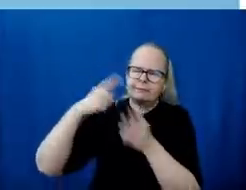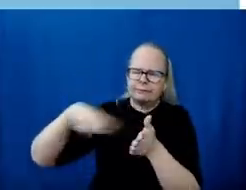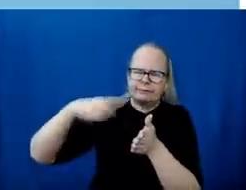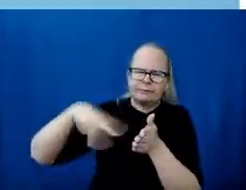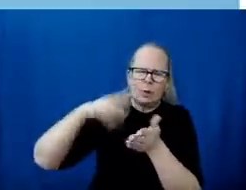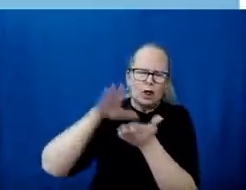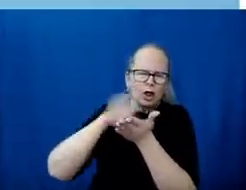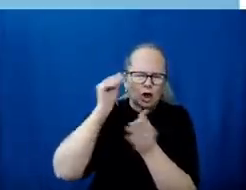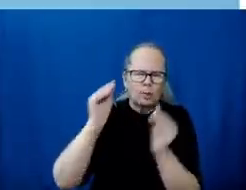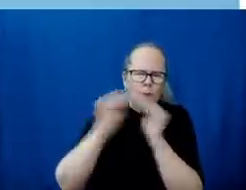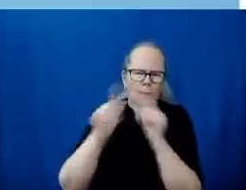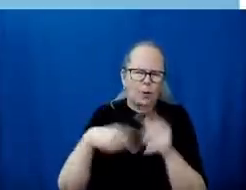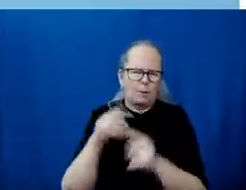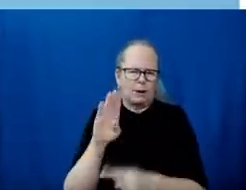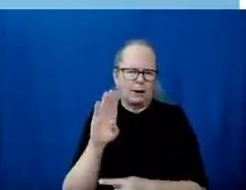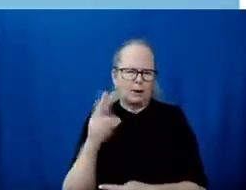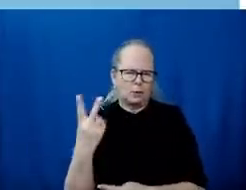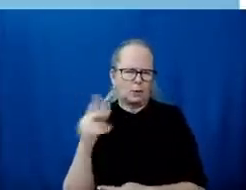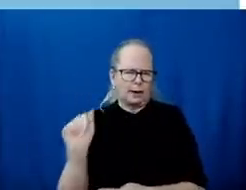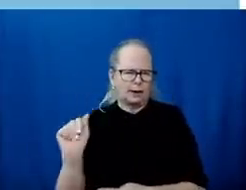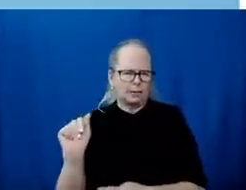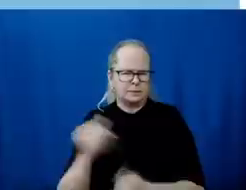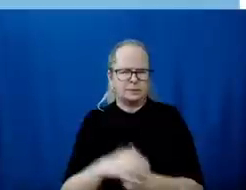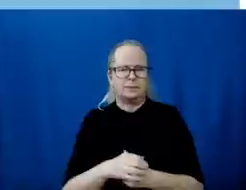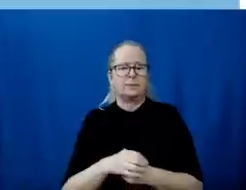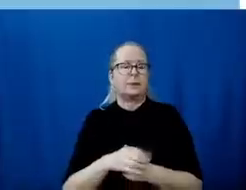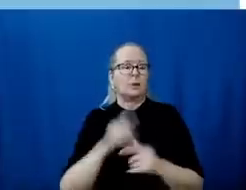over time. Next slide, please.